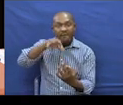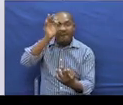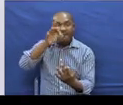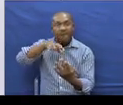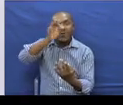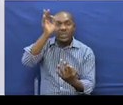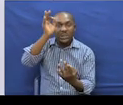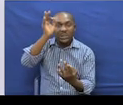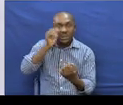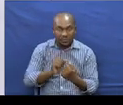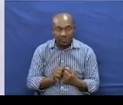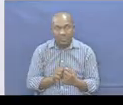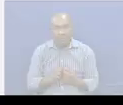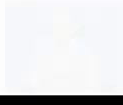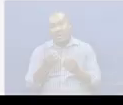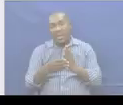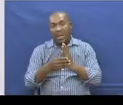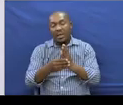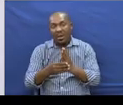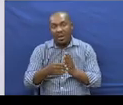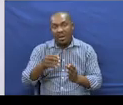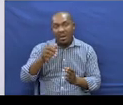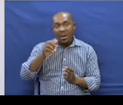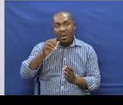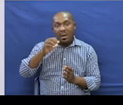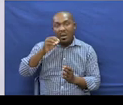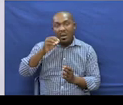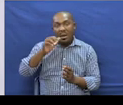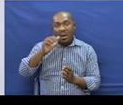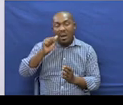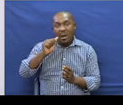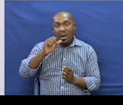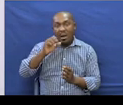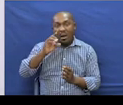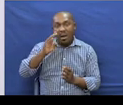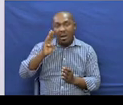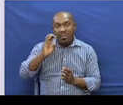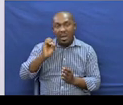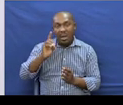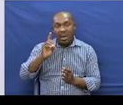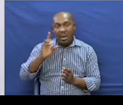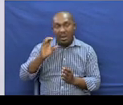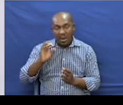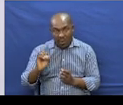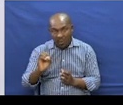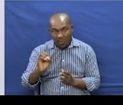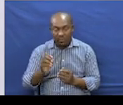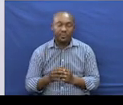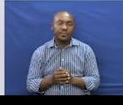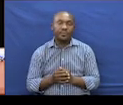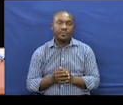are to govern in a certain period of time. Another principle of democracy is